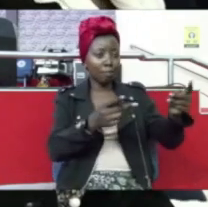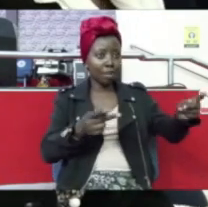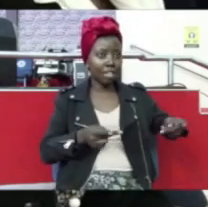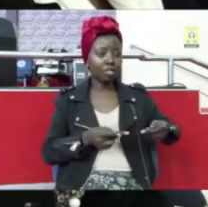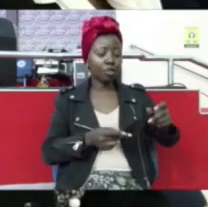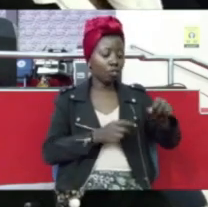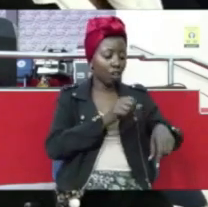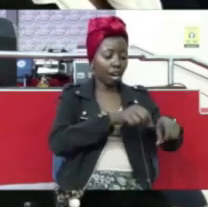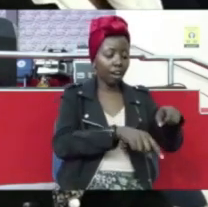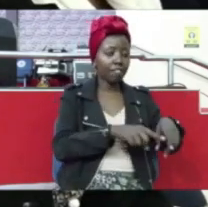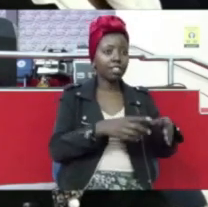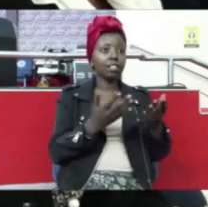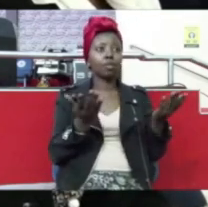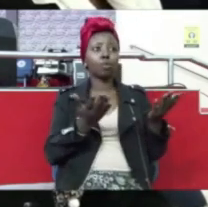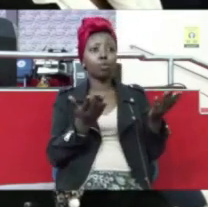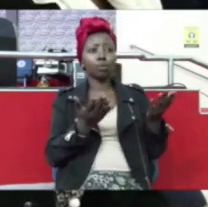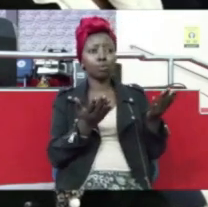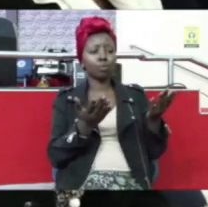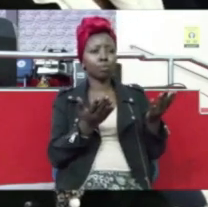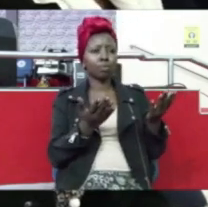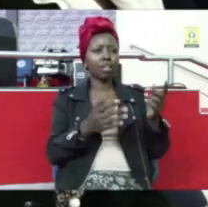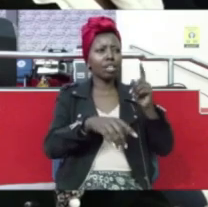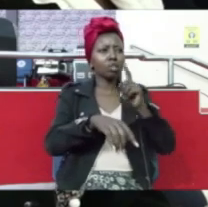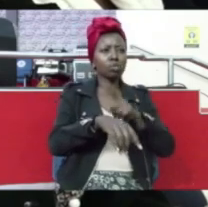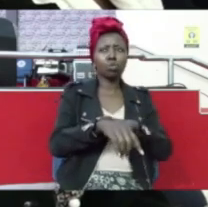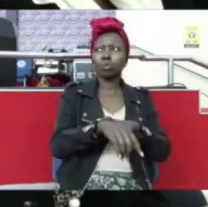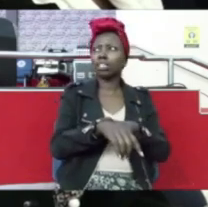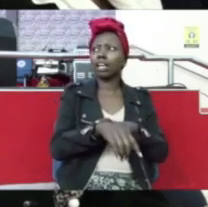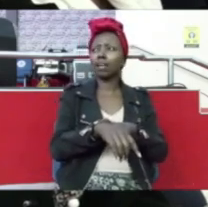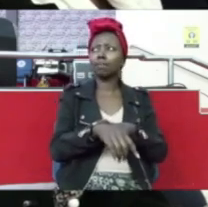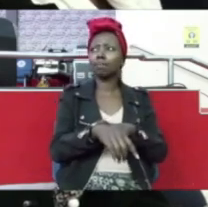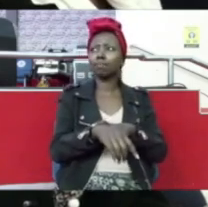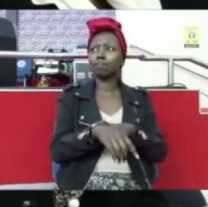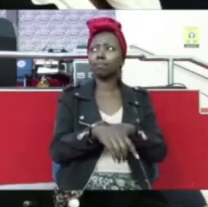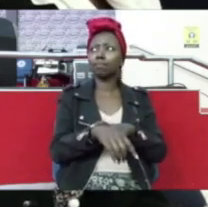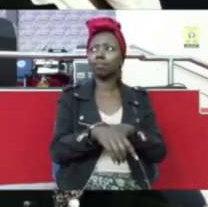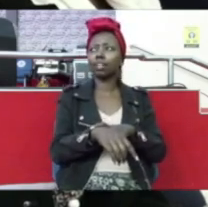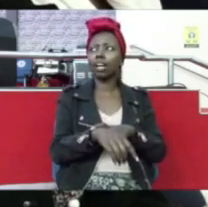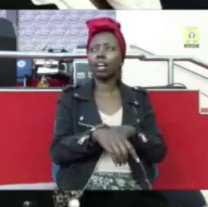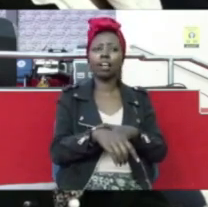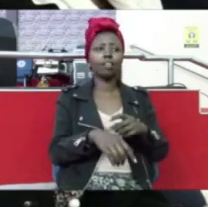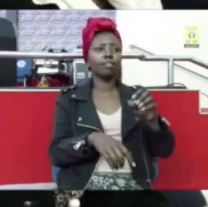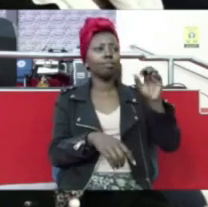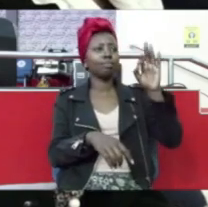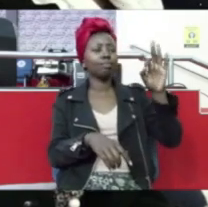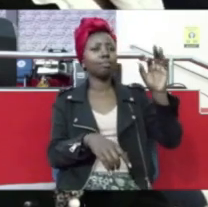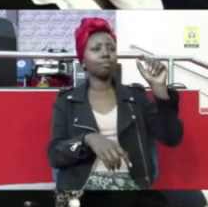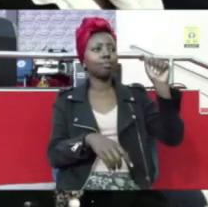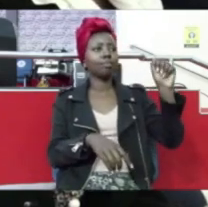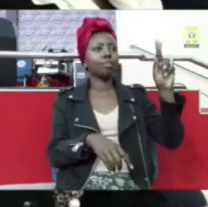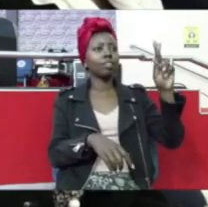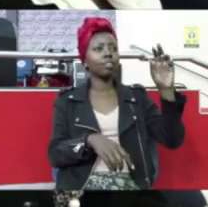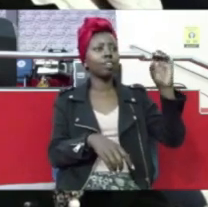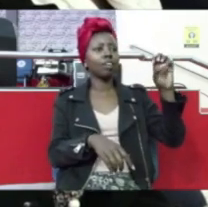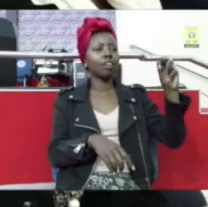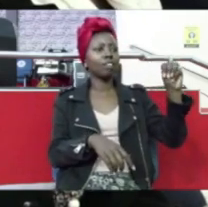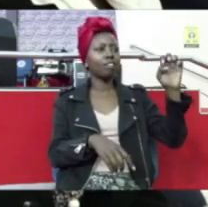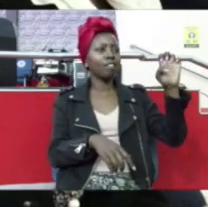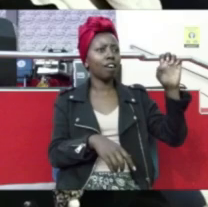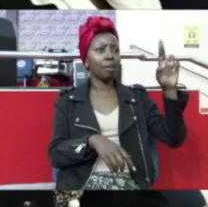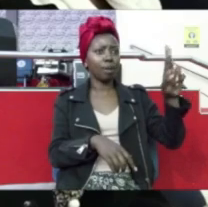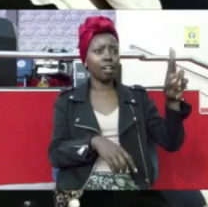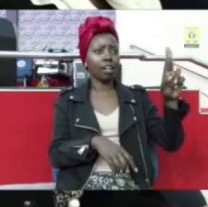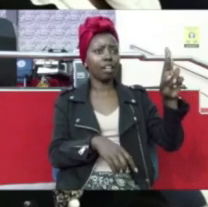kupanda, nitaipanda wapi? When a farmer gets out to go and plant, wakati mkulima anatoka nje kwenda